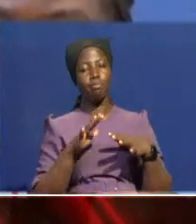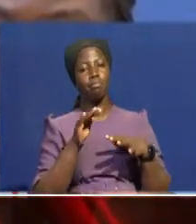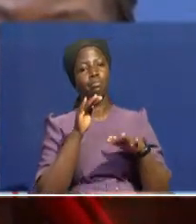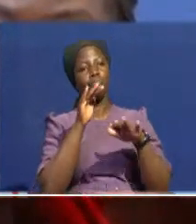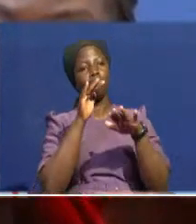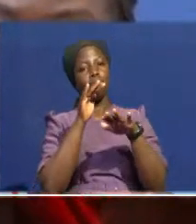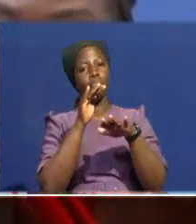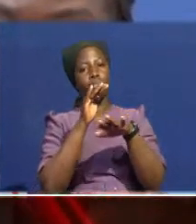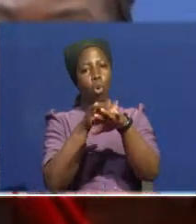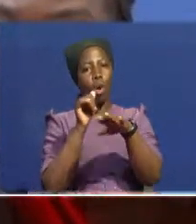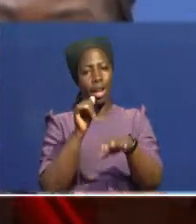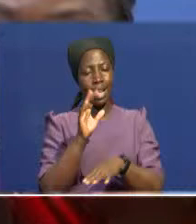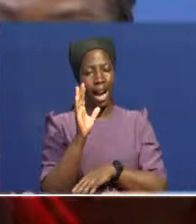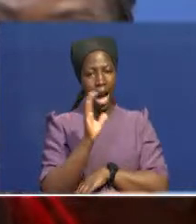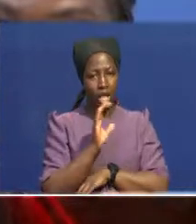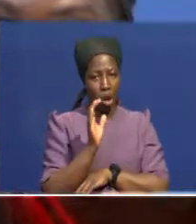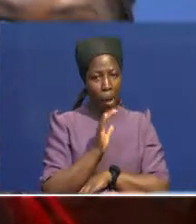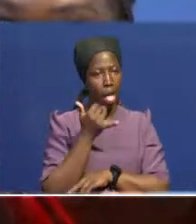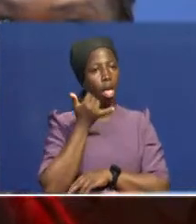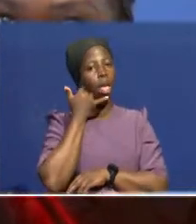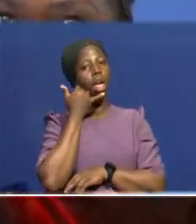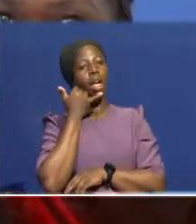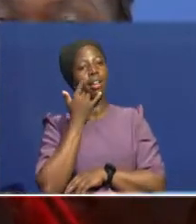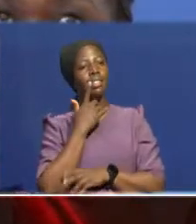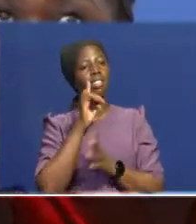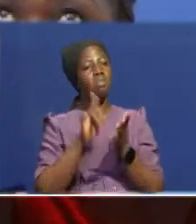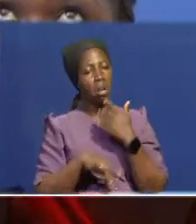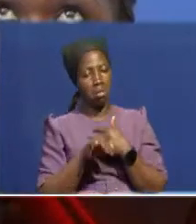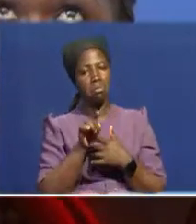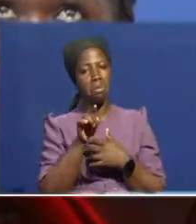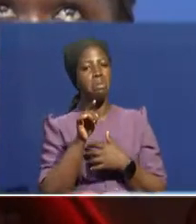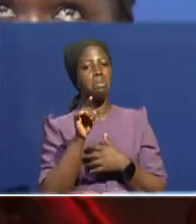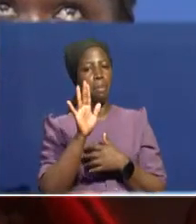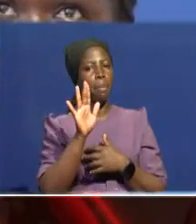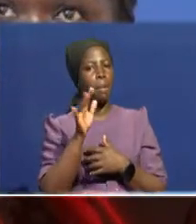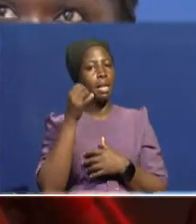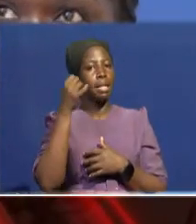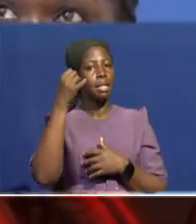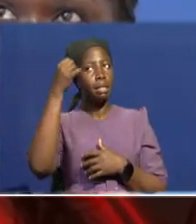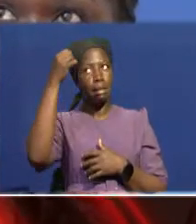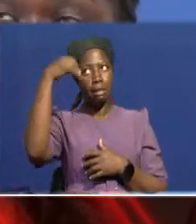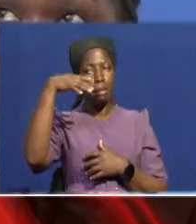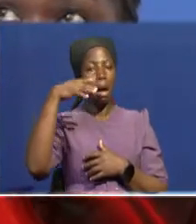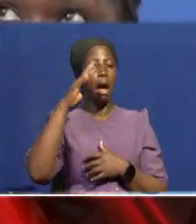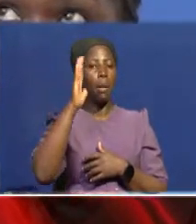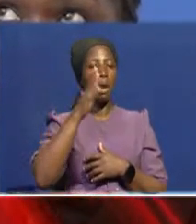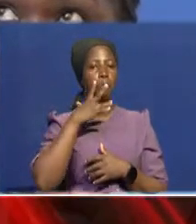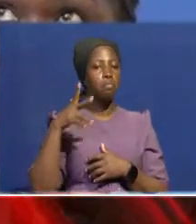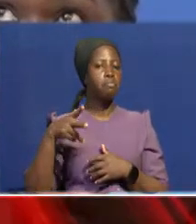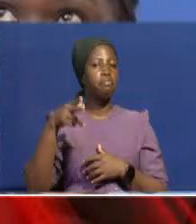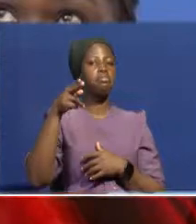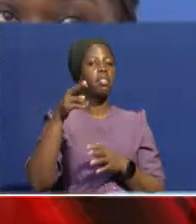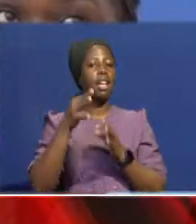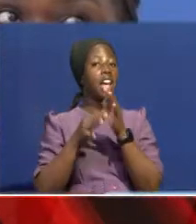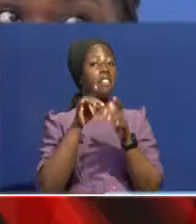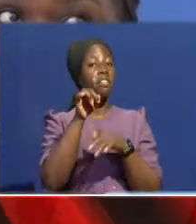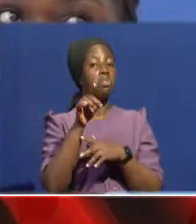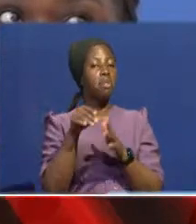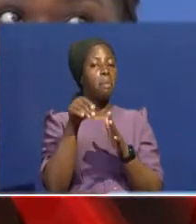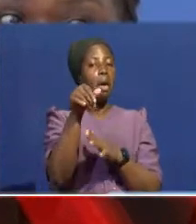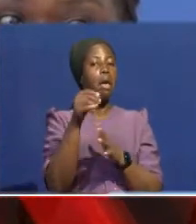customers, telling them that they will be disconnected if they don't pay them some money. Others are